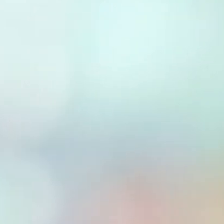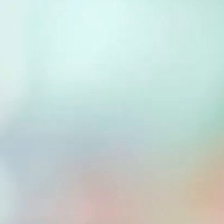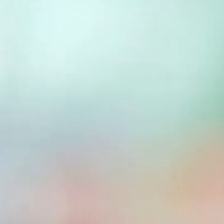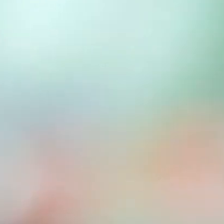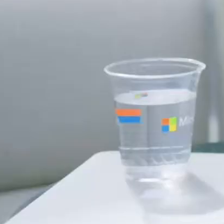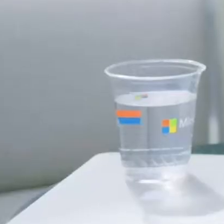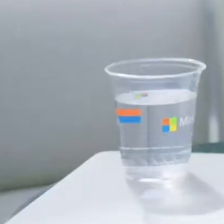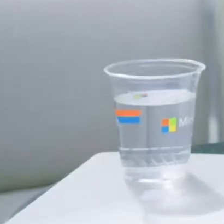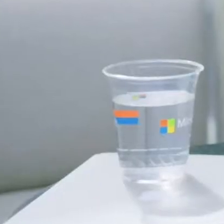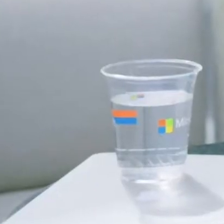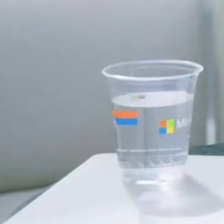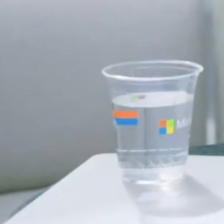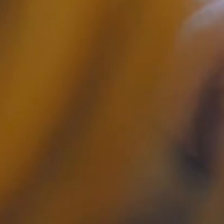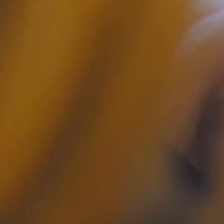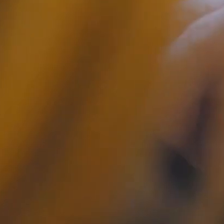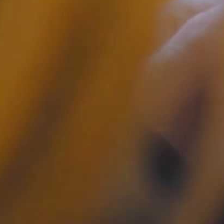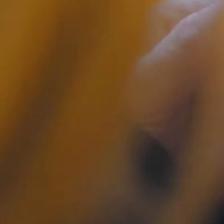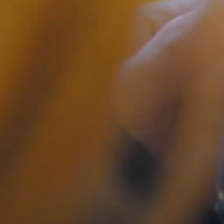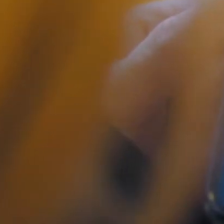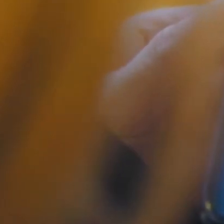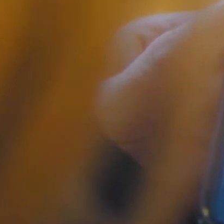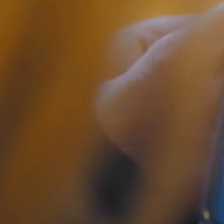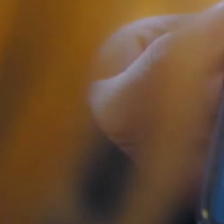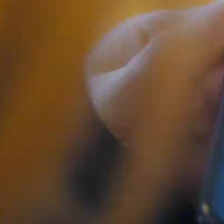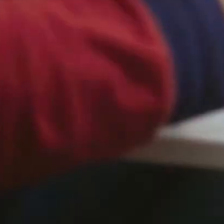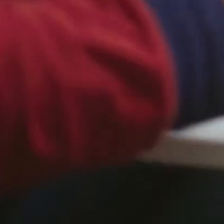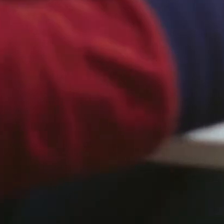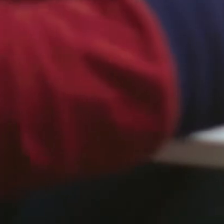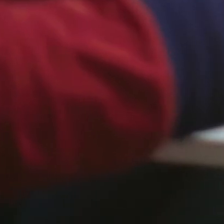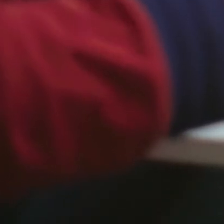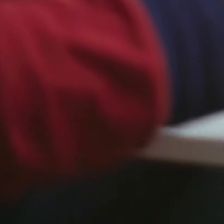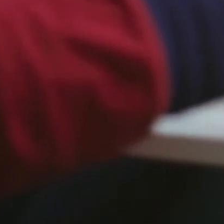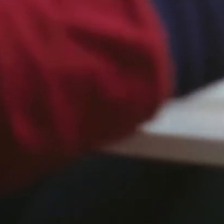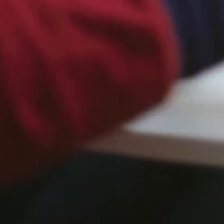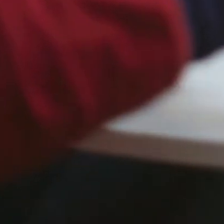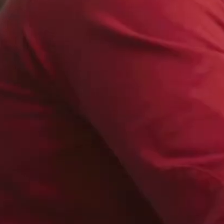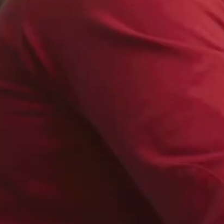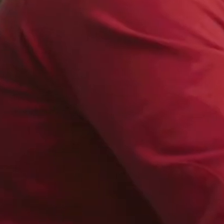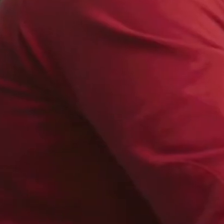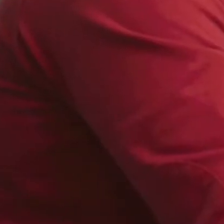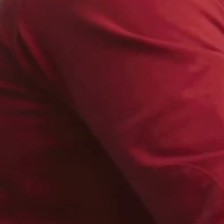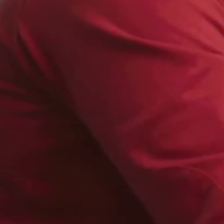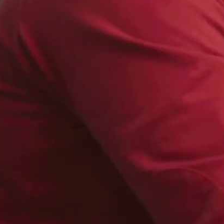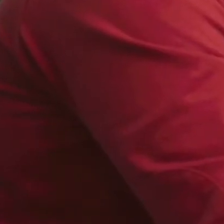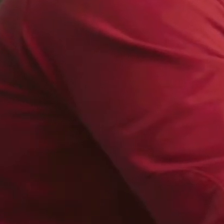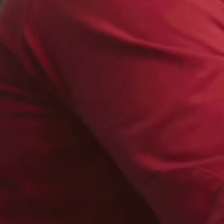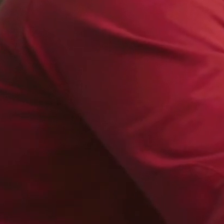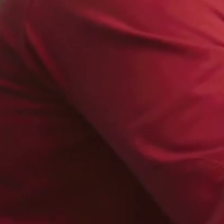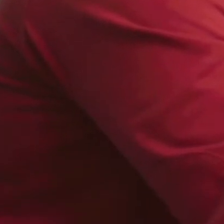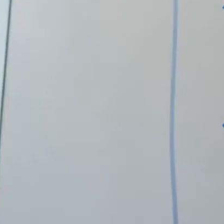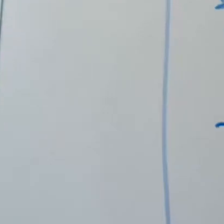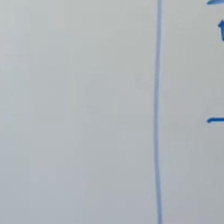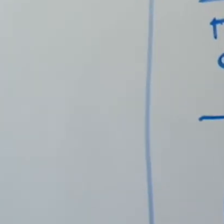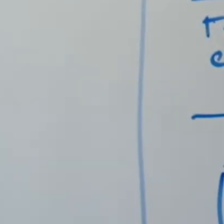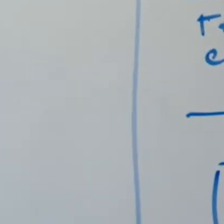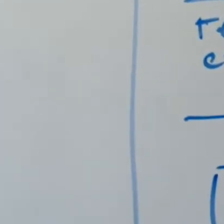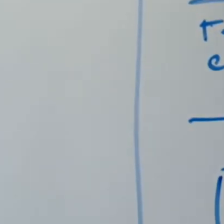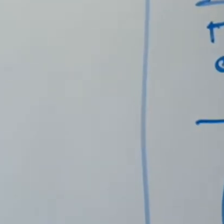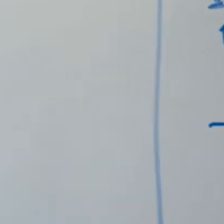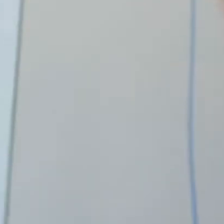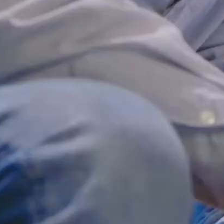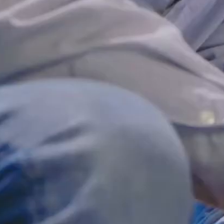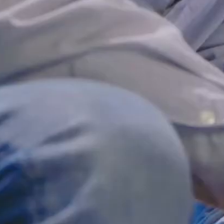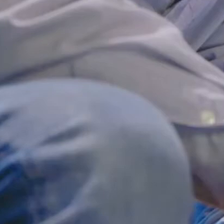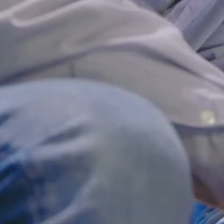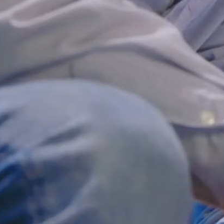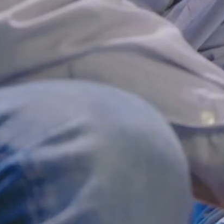to actually productionizing it and deploying it at scale. You don't have to be an expert in data science to leverage machine learning